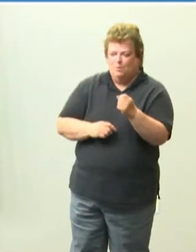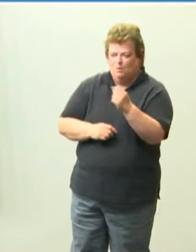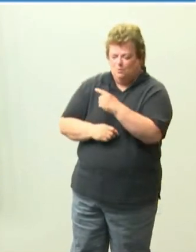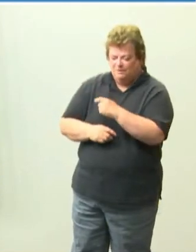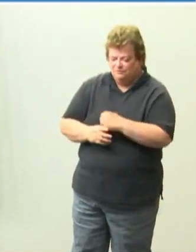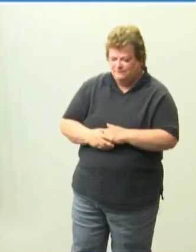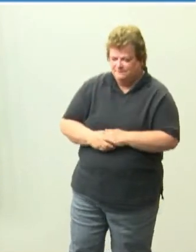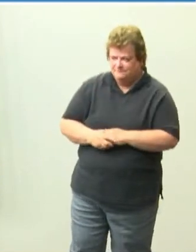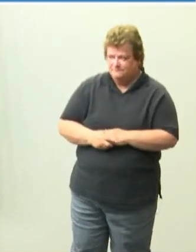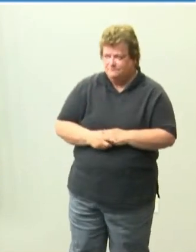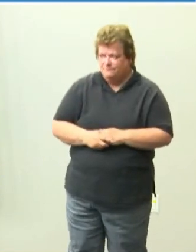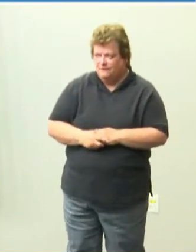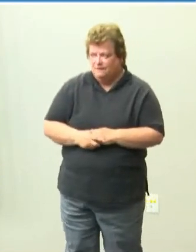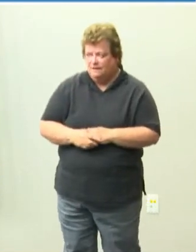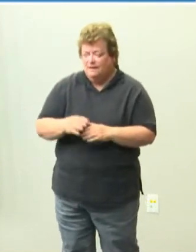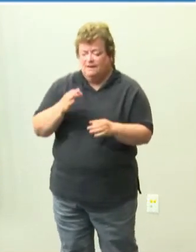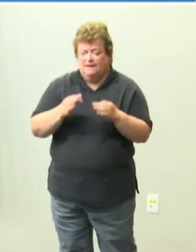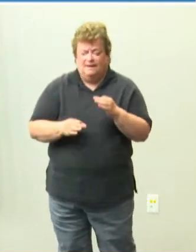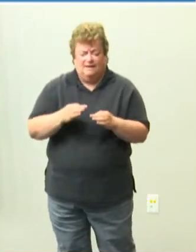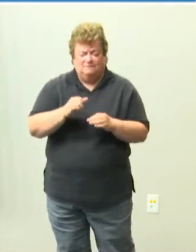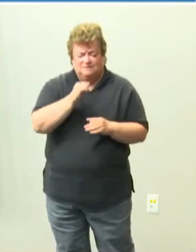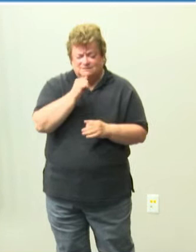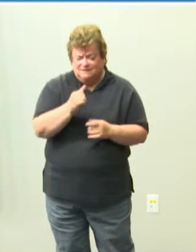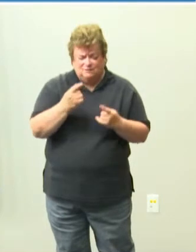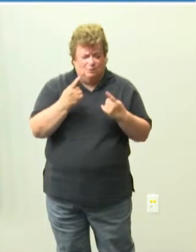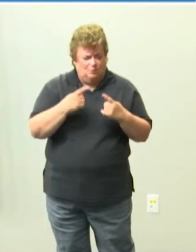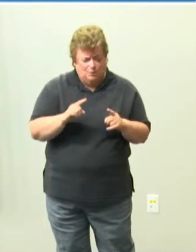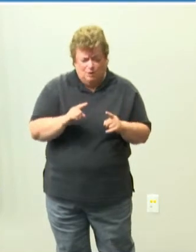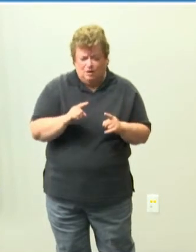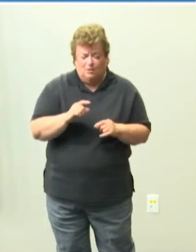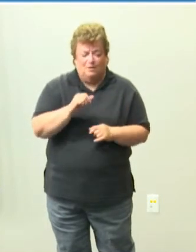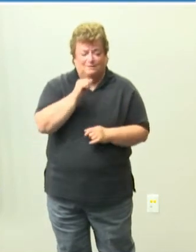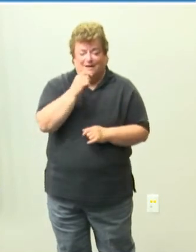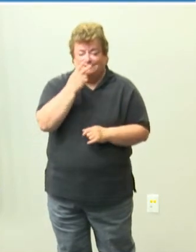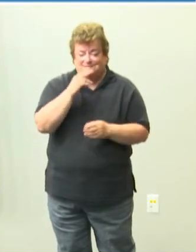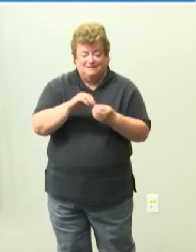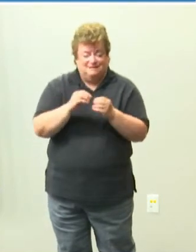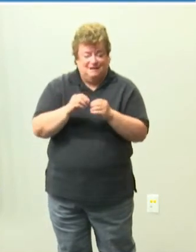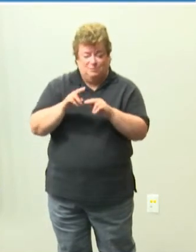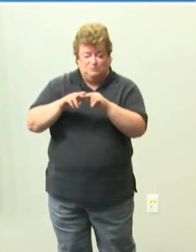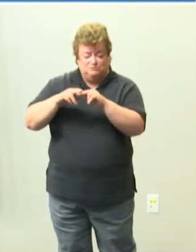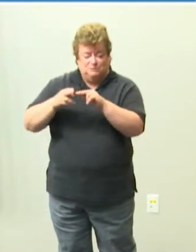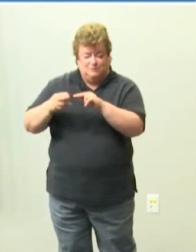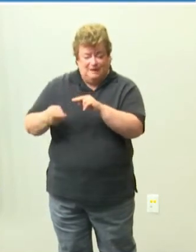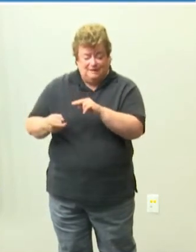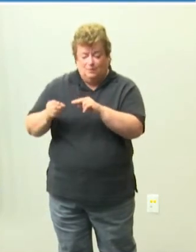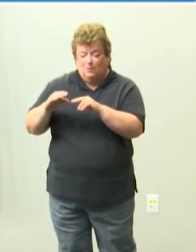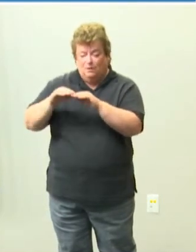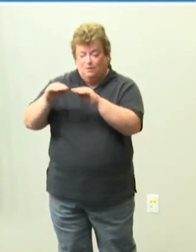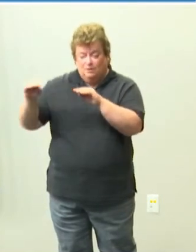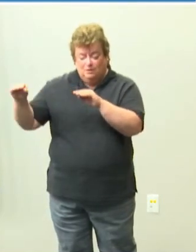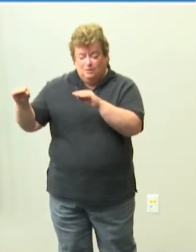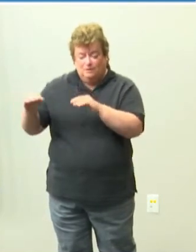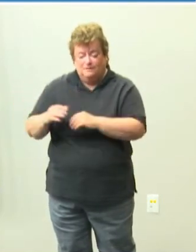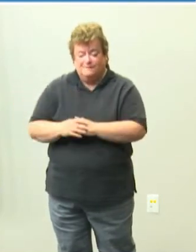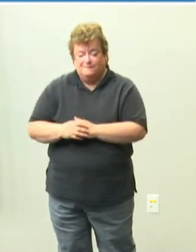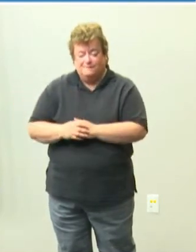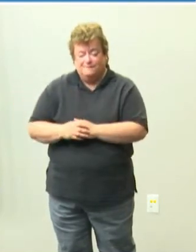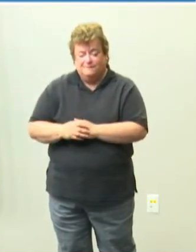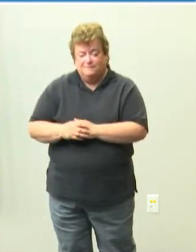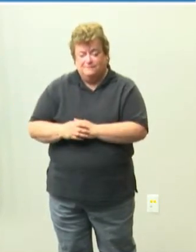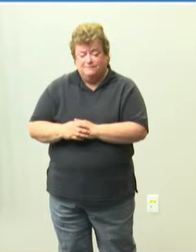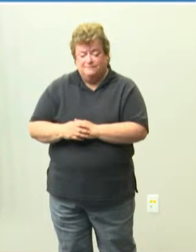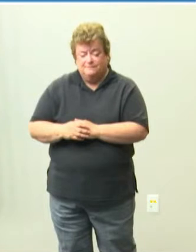So if this doesn't work, or if you don't see a significant decline or leveling off of cases in the next few weeks,